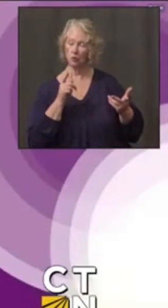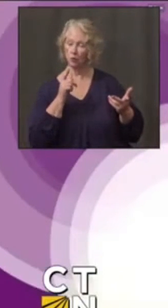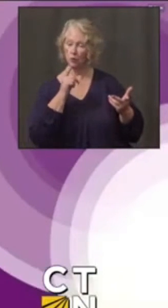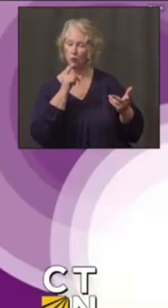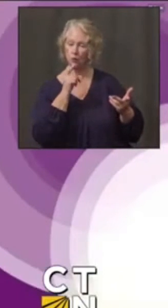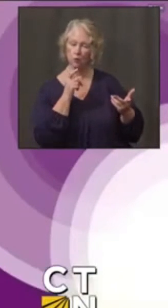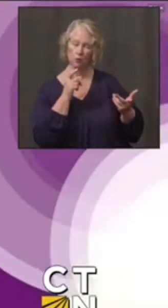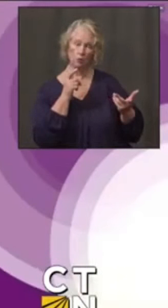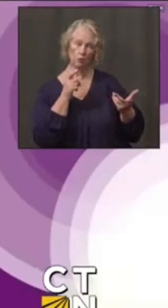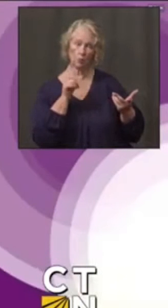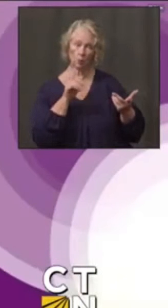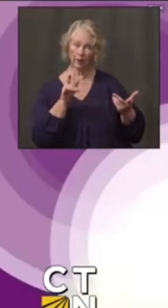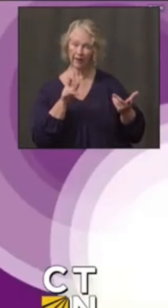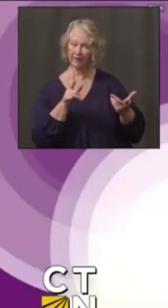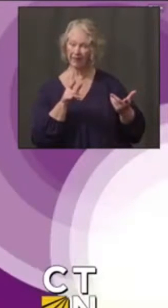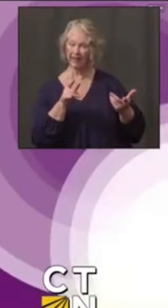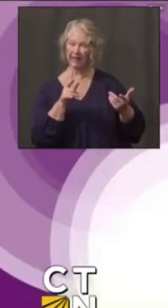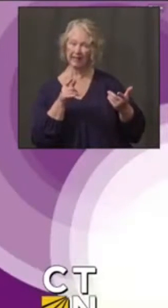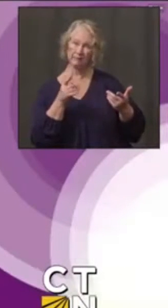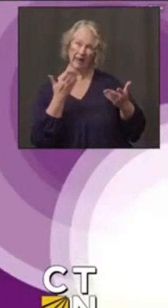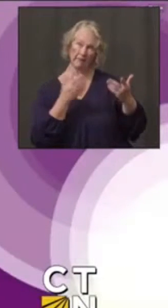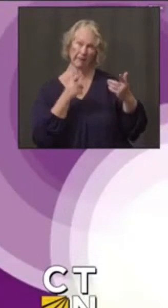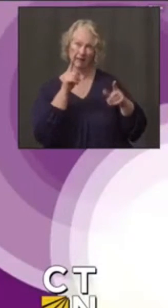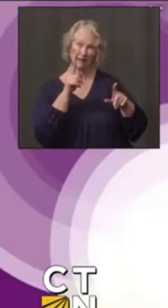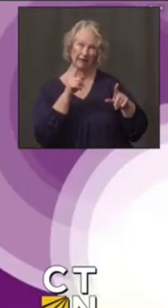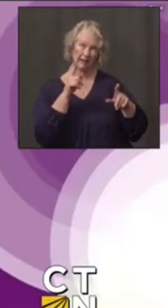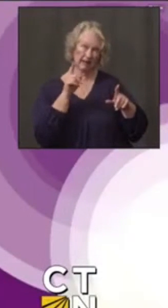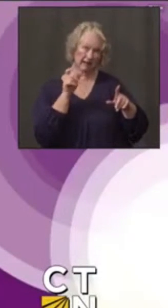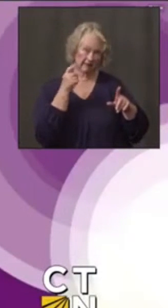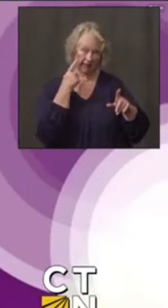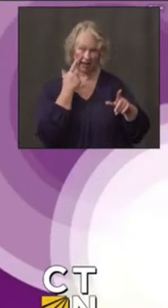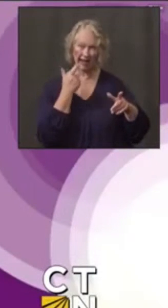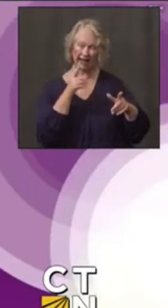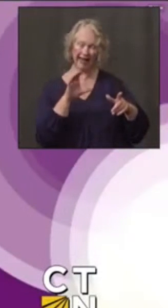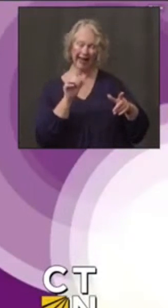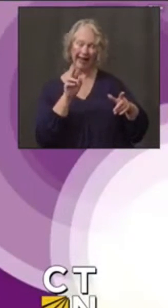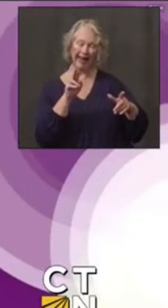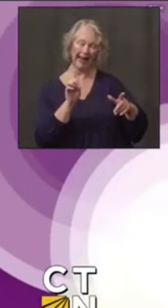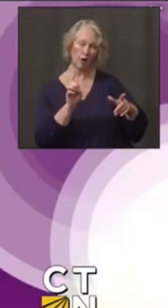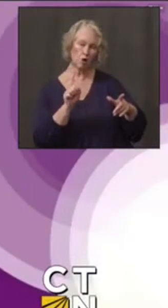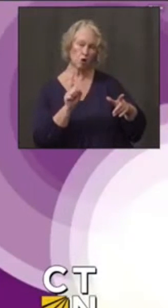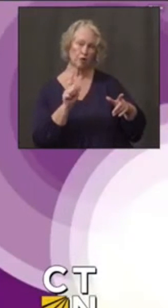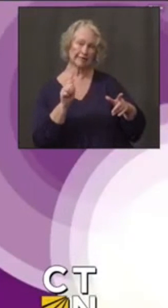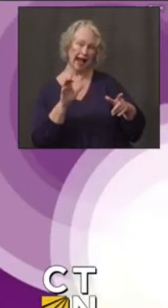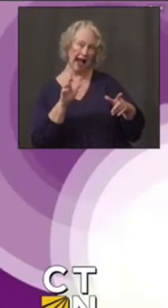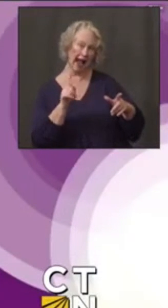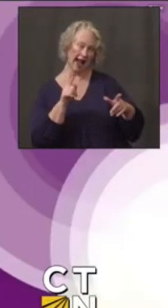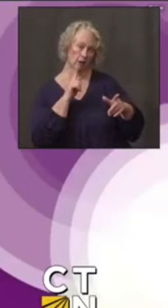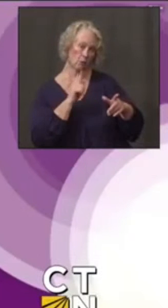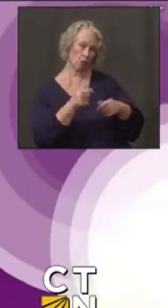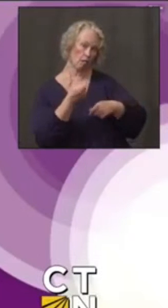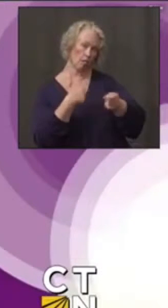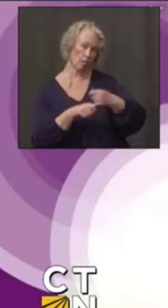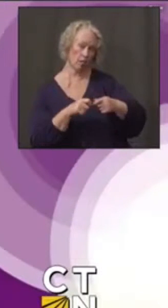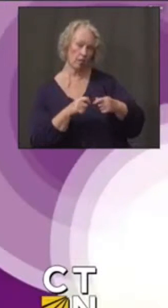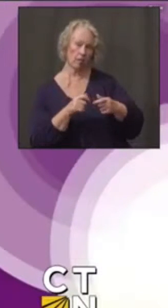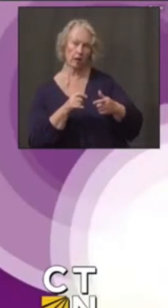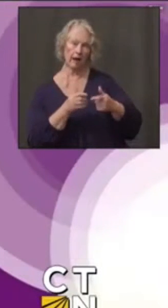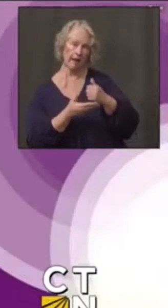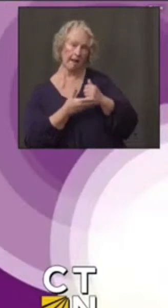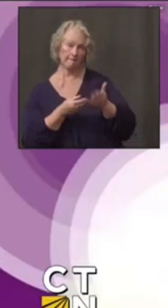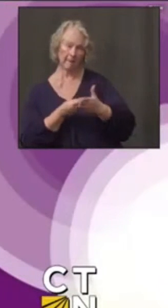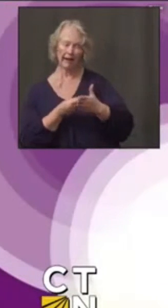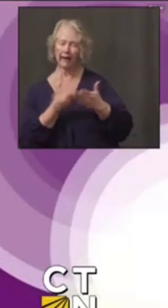the testing, may provide some support. But I think right now, that is not primary in our minds. What's primary is